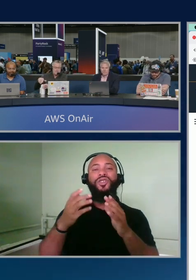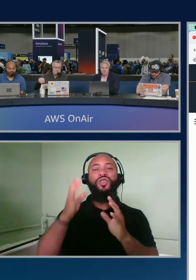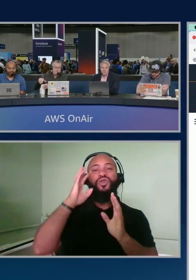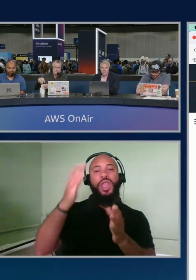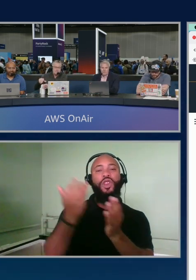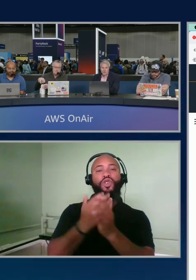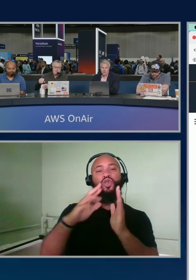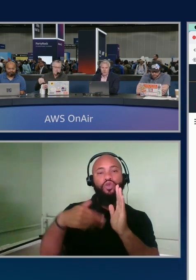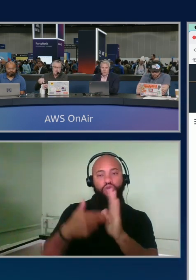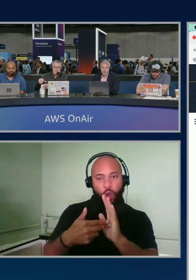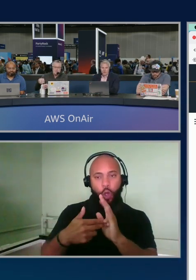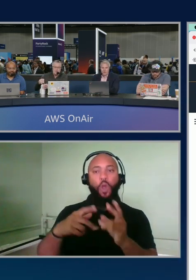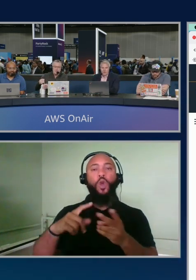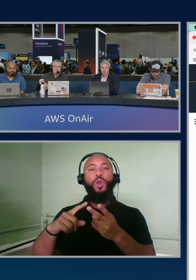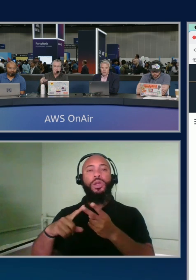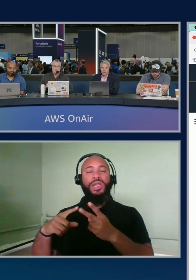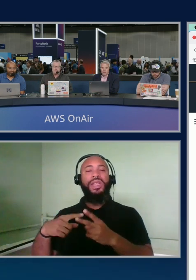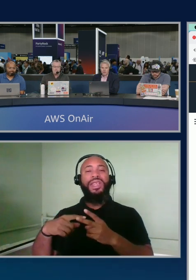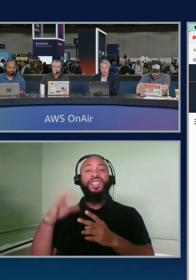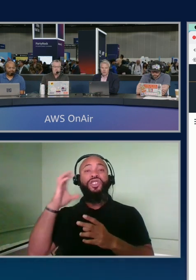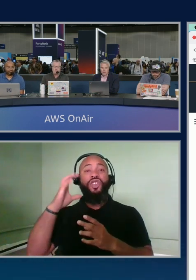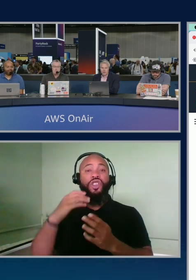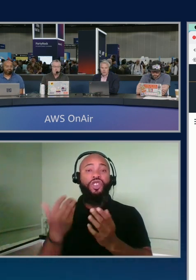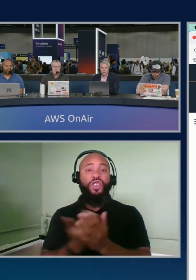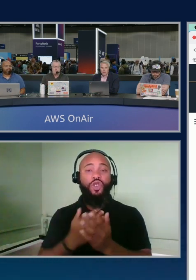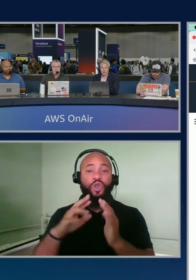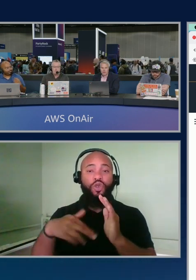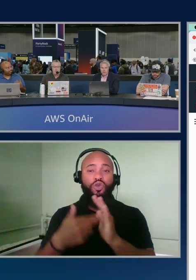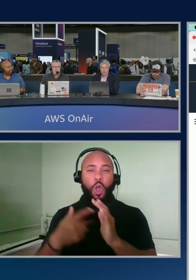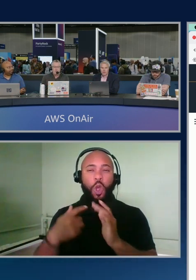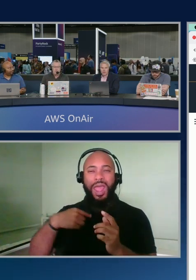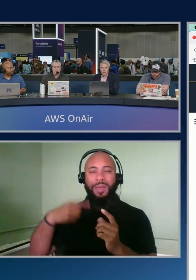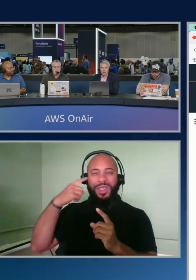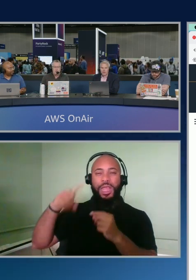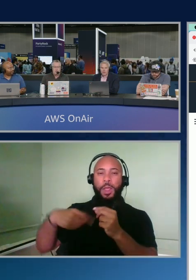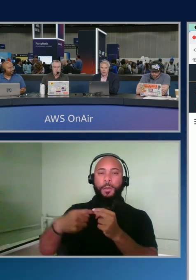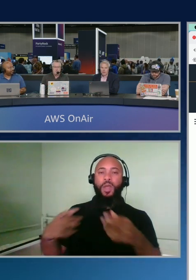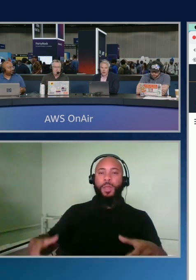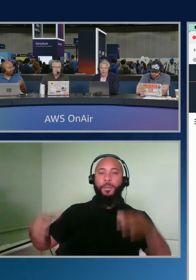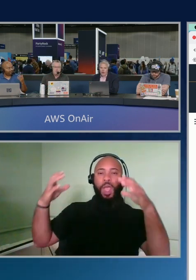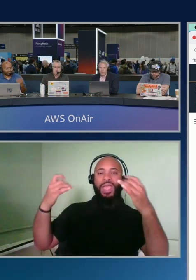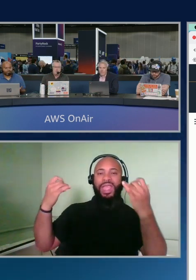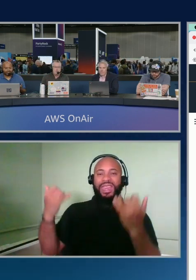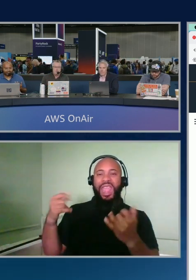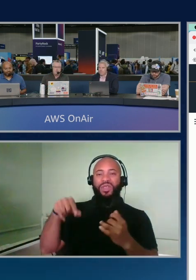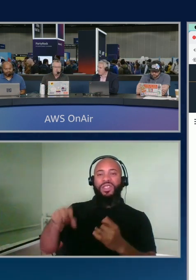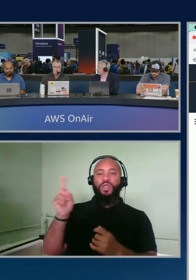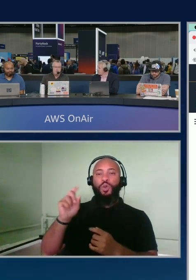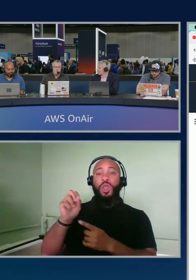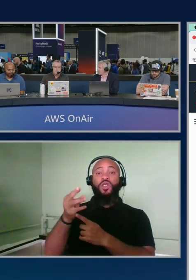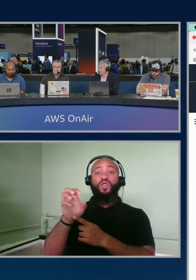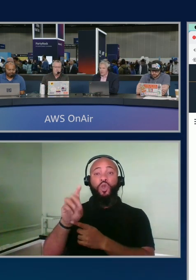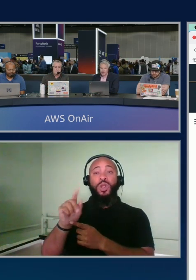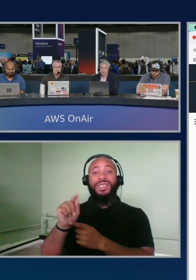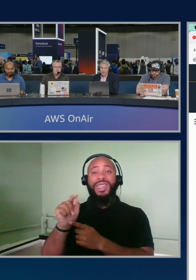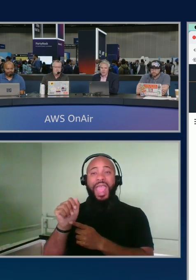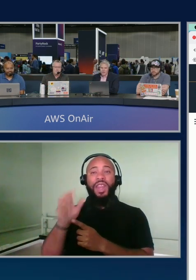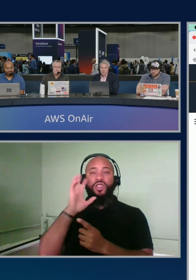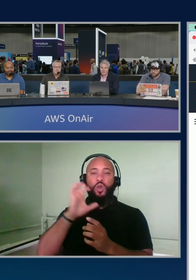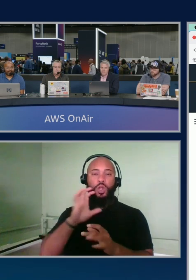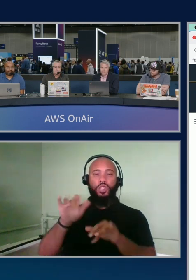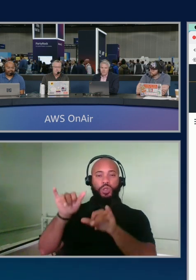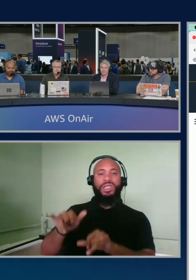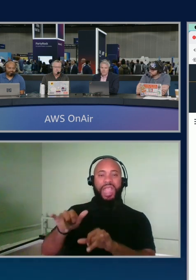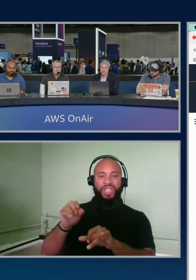role name. Here's where I'm picking out the bucket. This is where my source data is going to reside. And okay. OpenSearch is going to go look for data in this